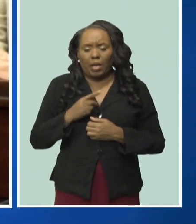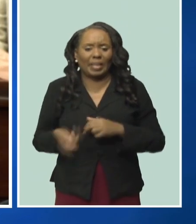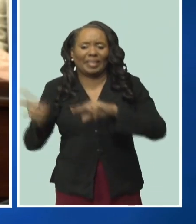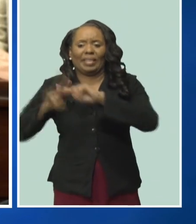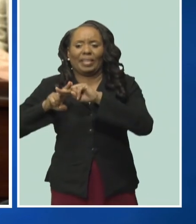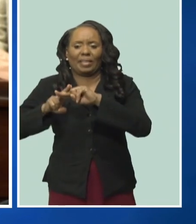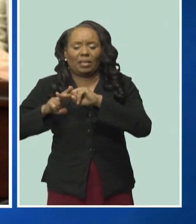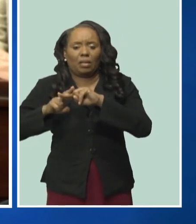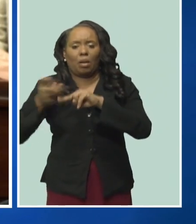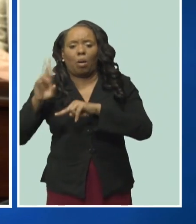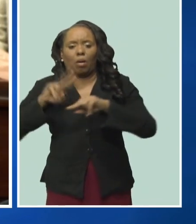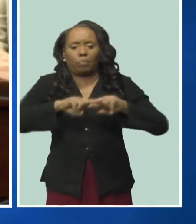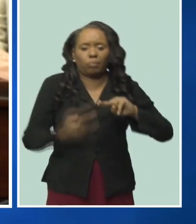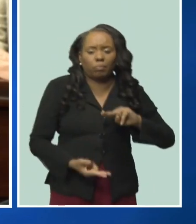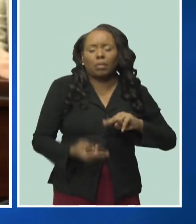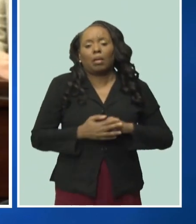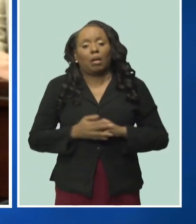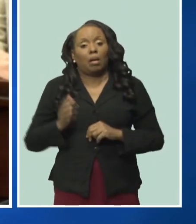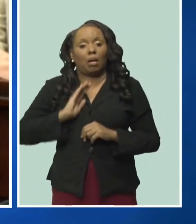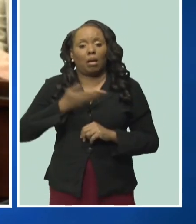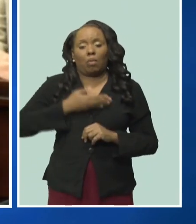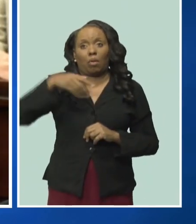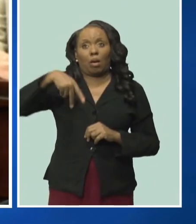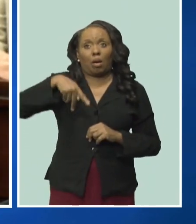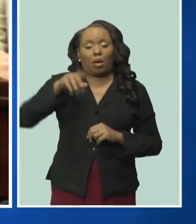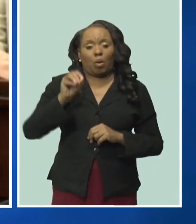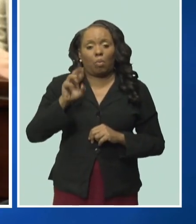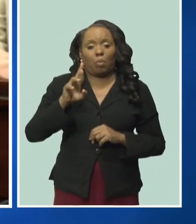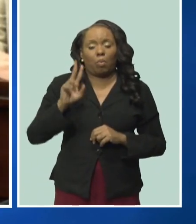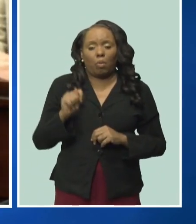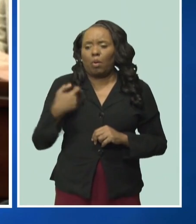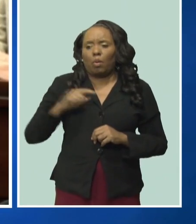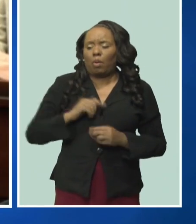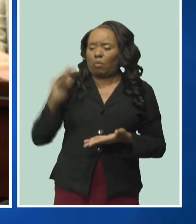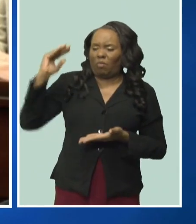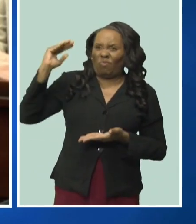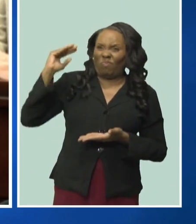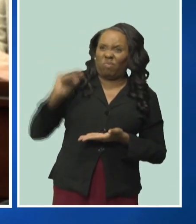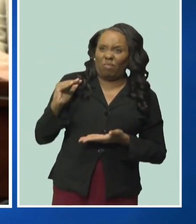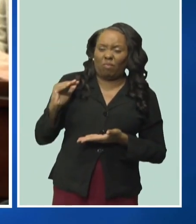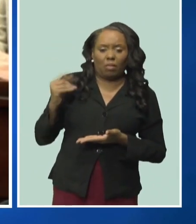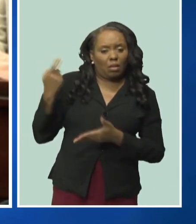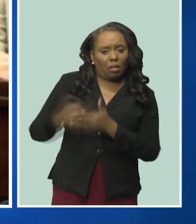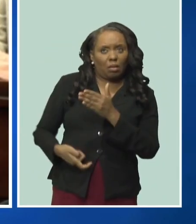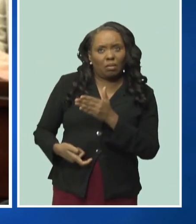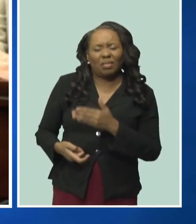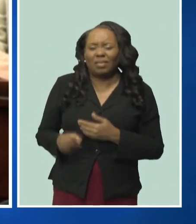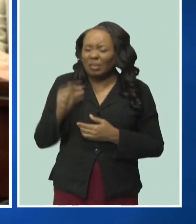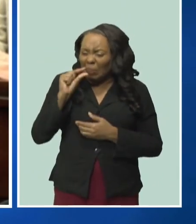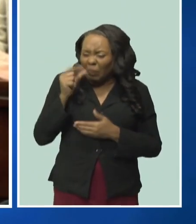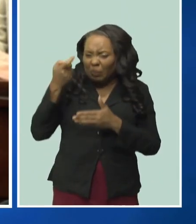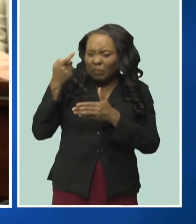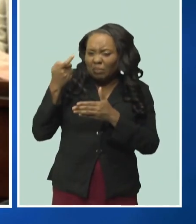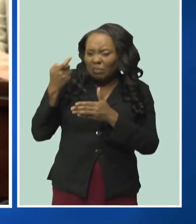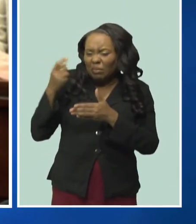cents. So the port's impact by reducing the prices by that percentage is small.